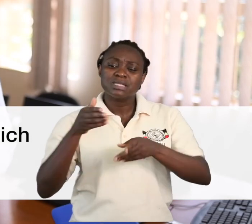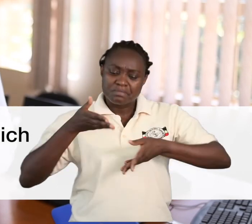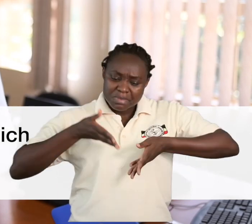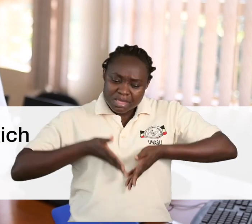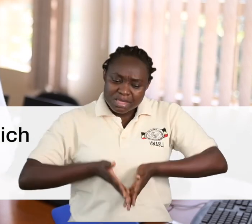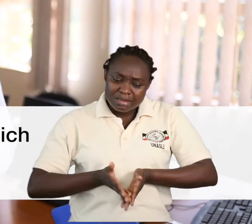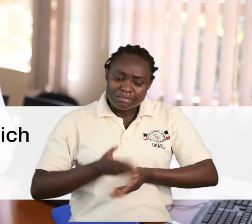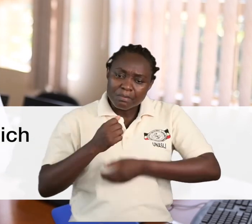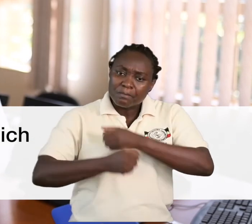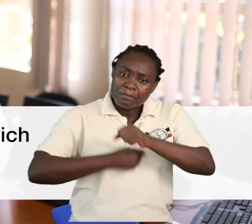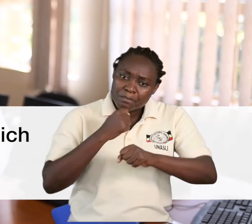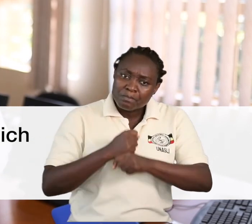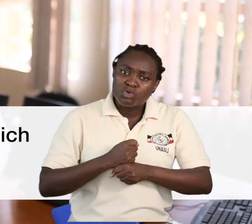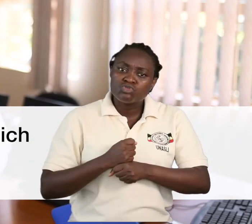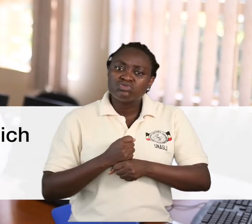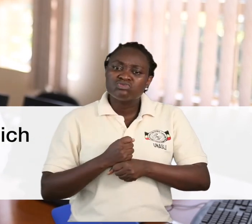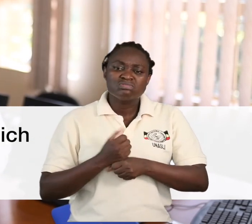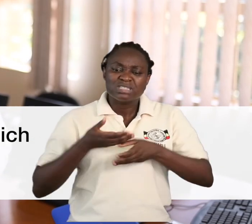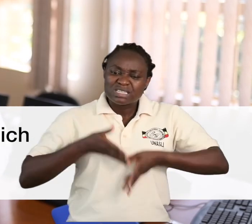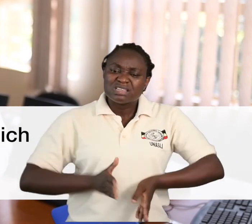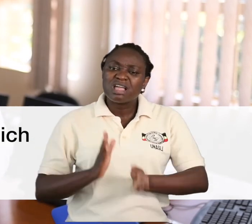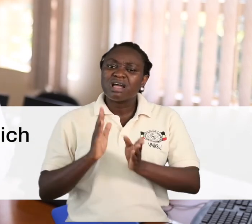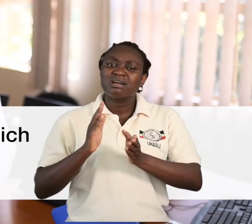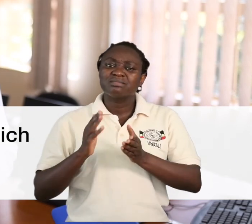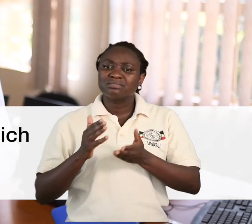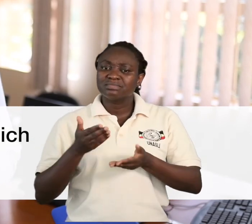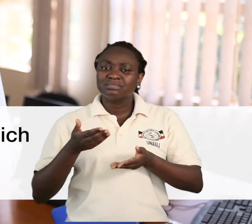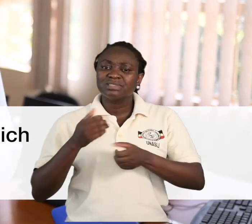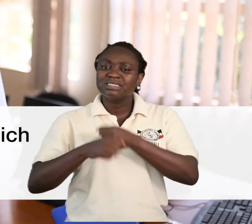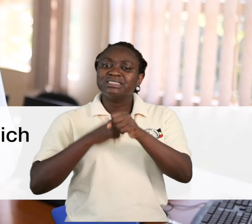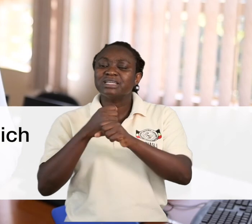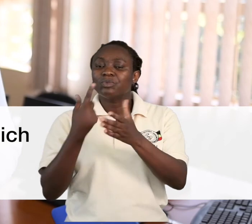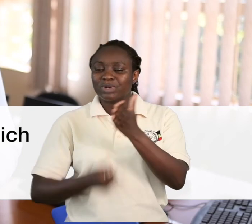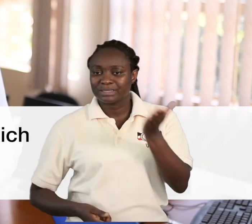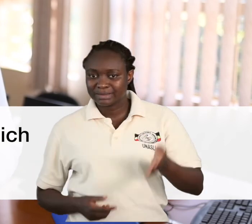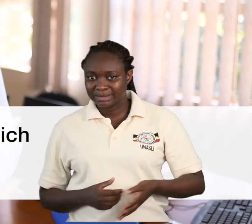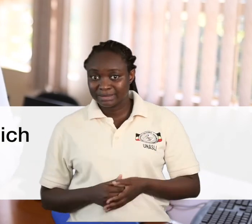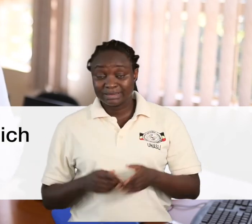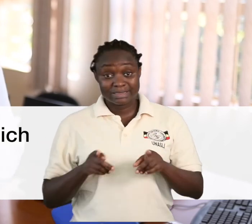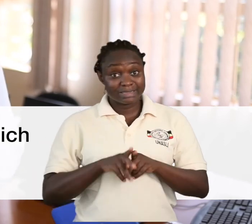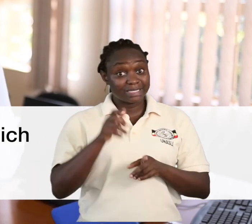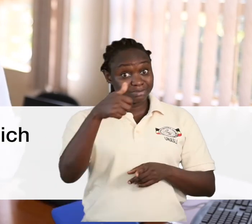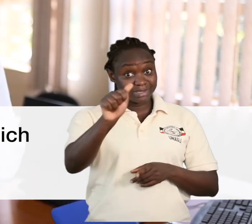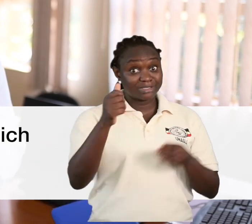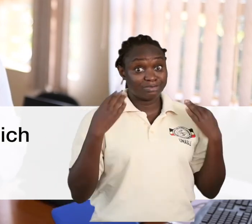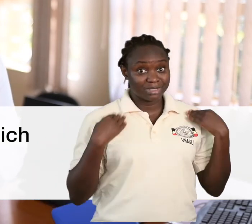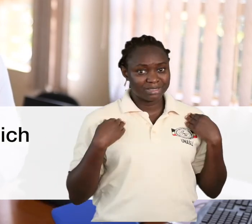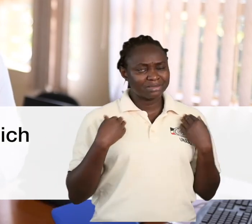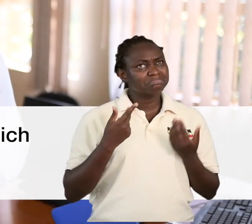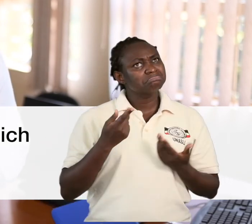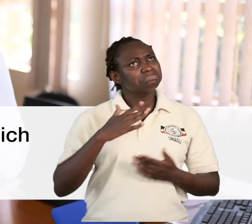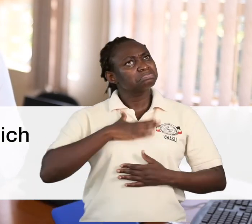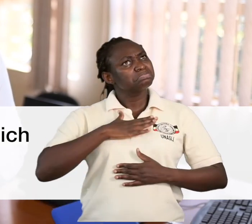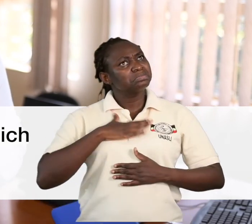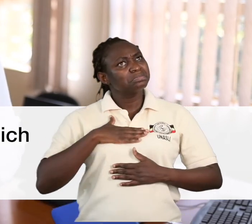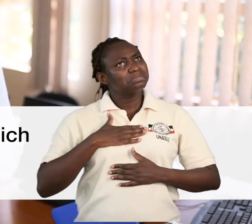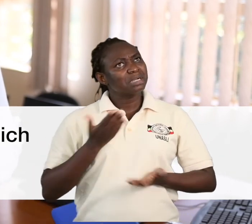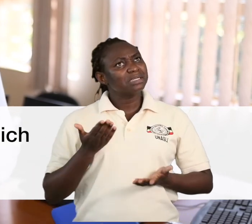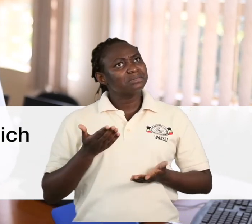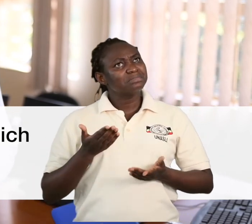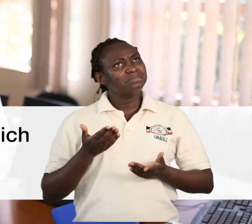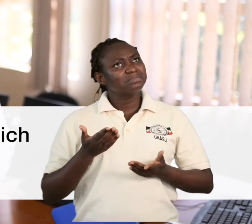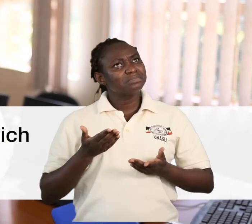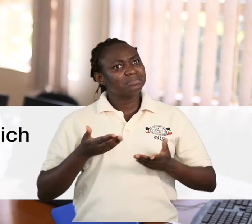including yourself, the year in which you were born. Thereafter, you